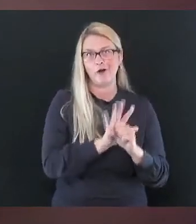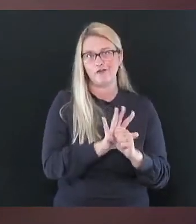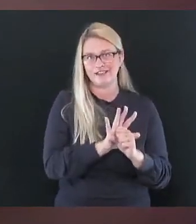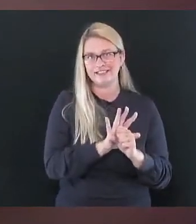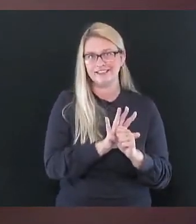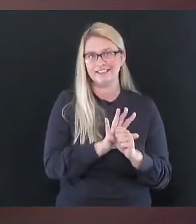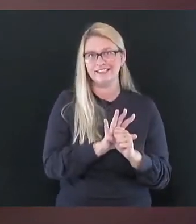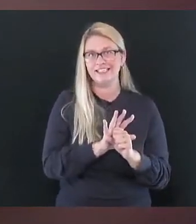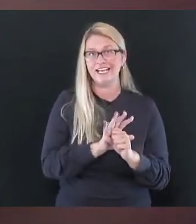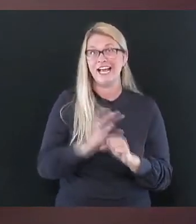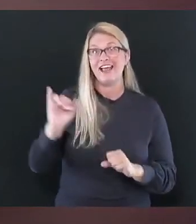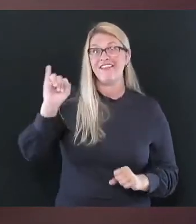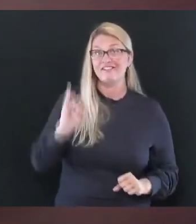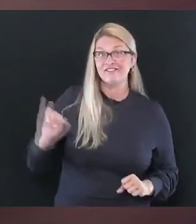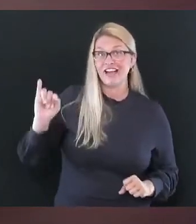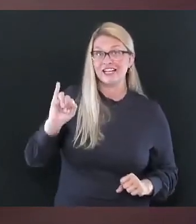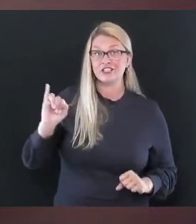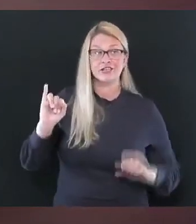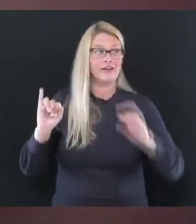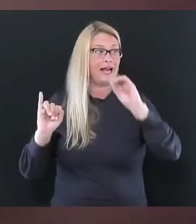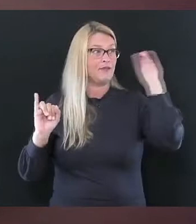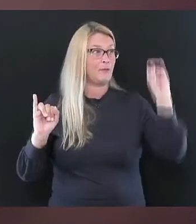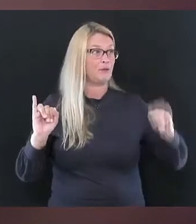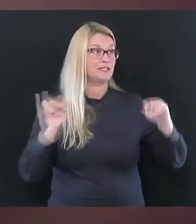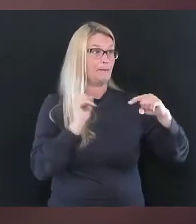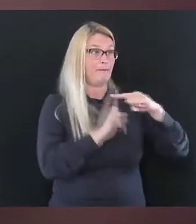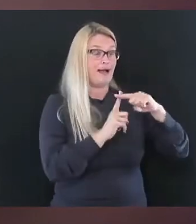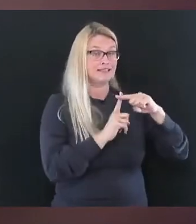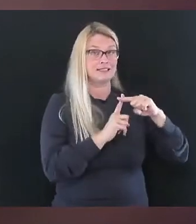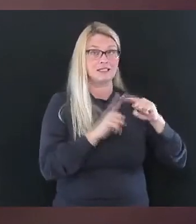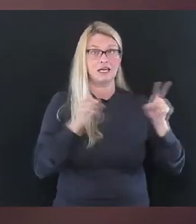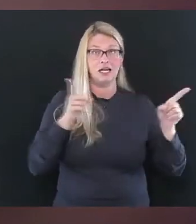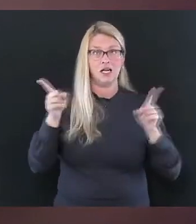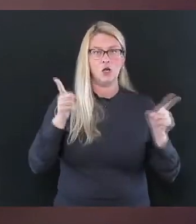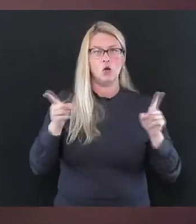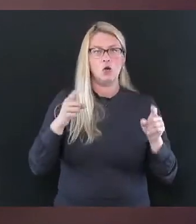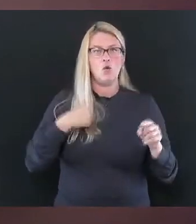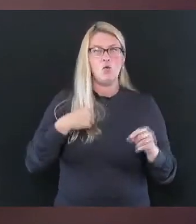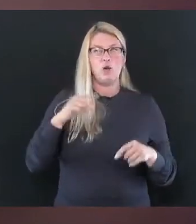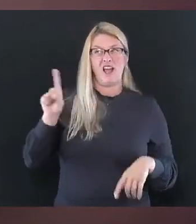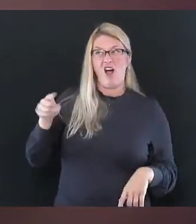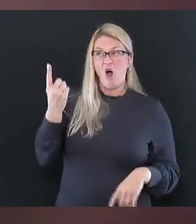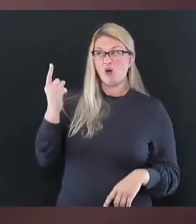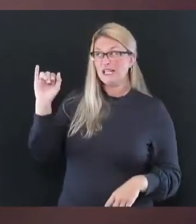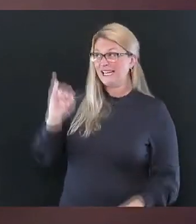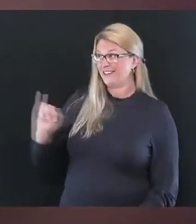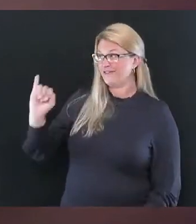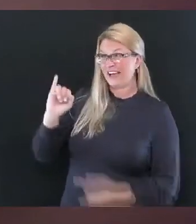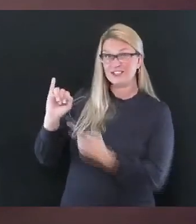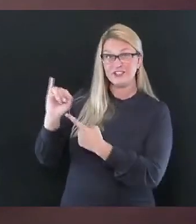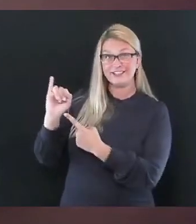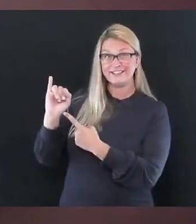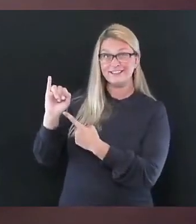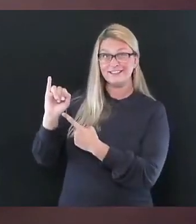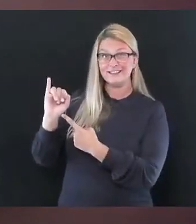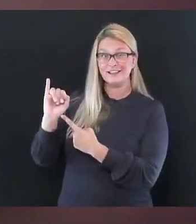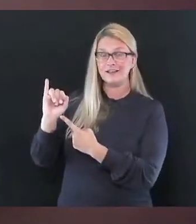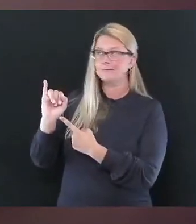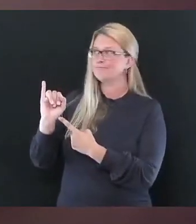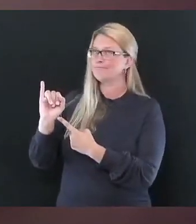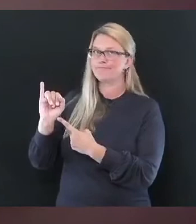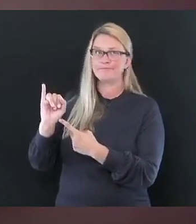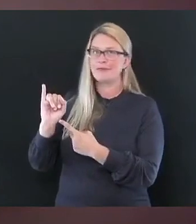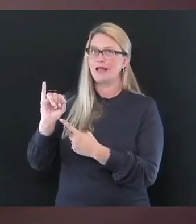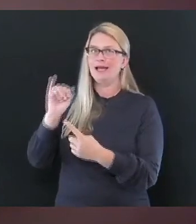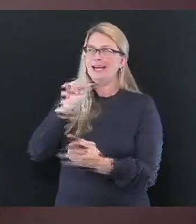the infection rate and the percent positive rate. Initially, when we just used the infection rate, which didn't account how many